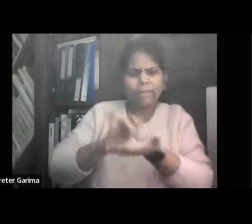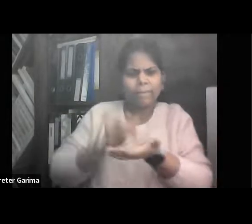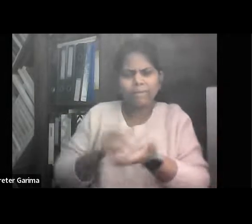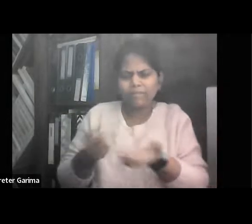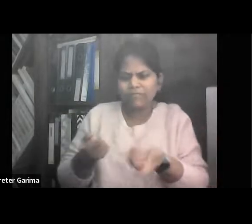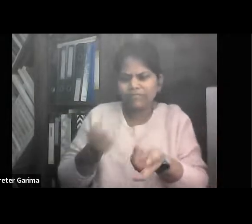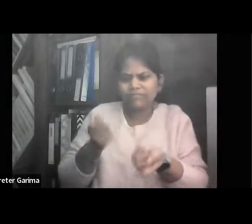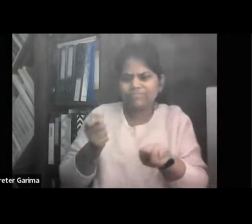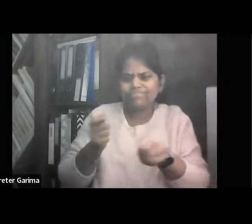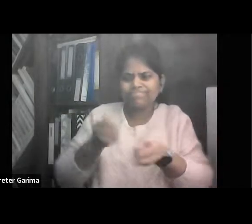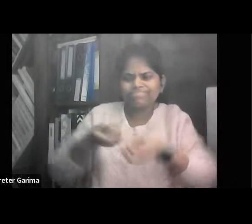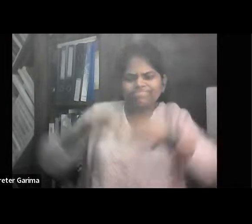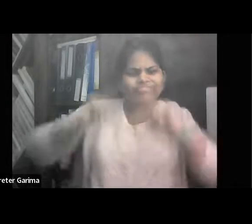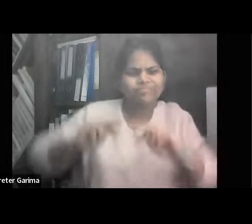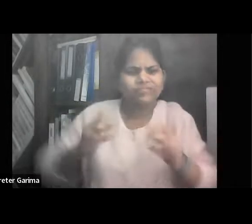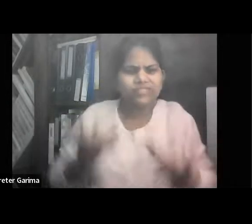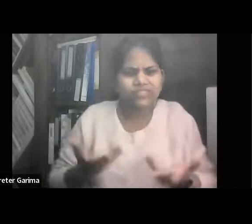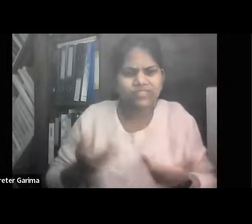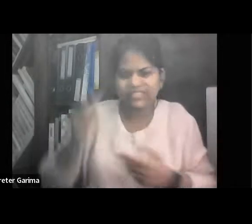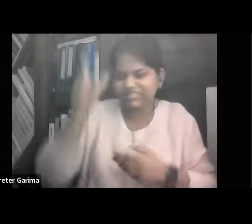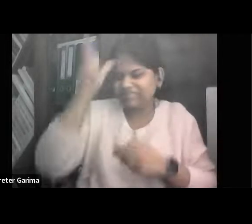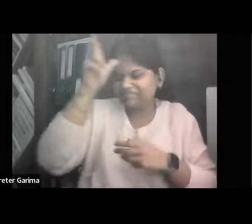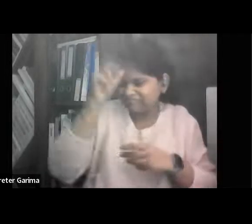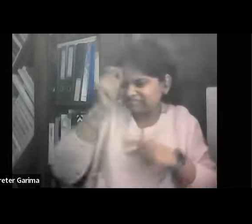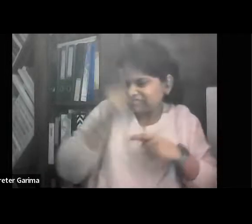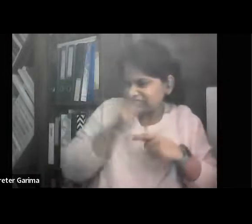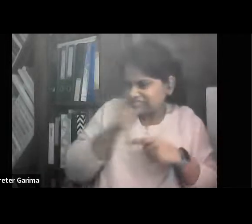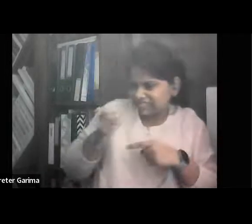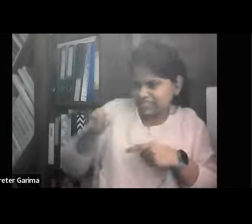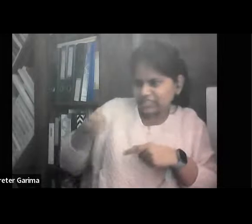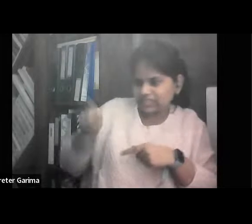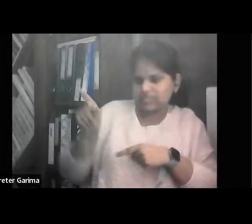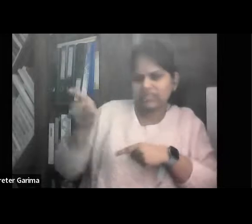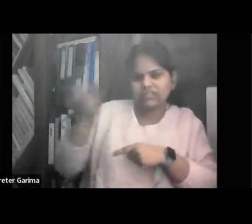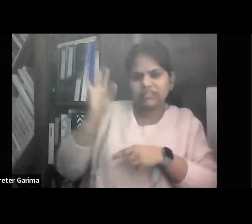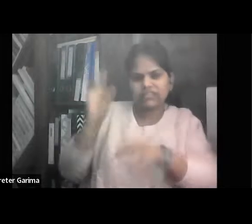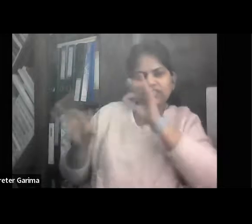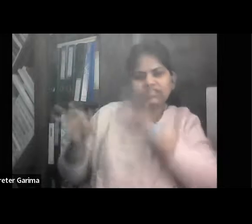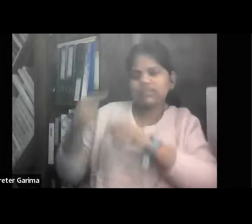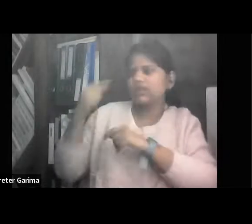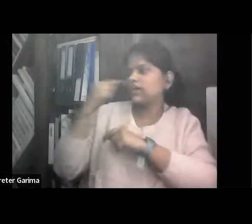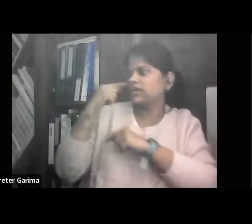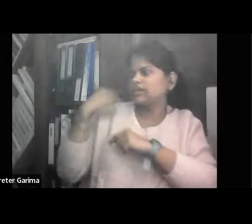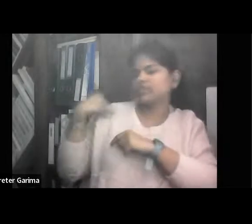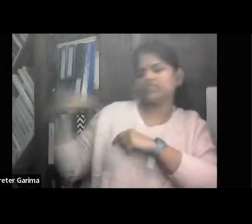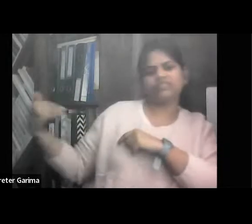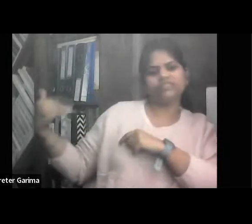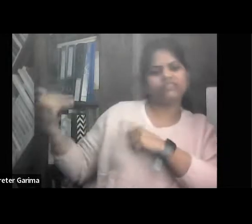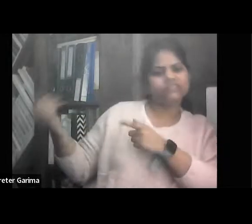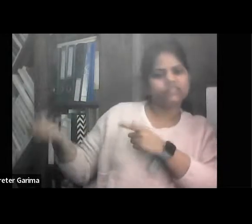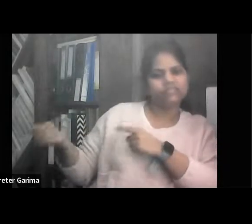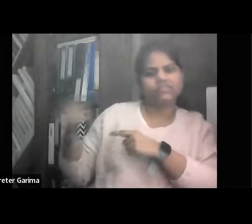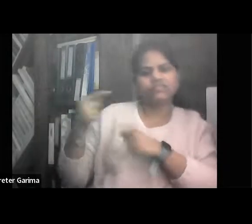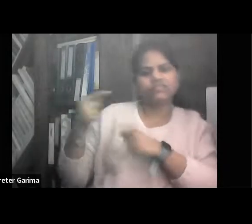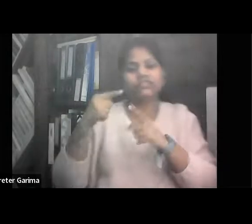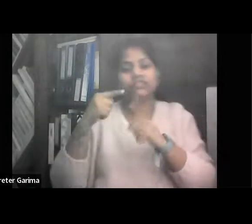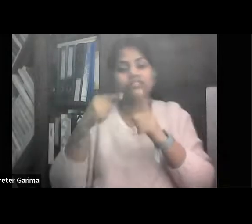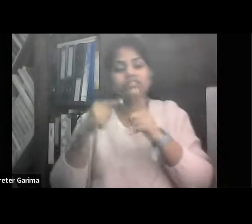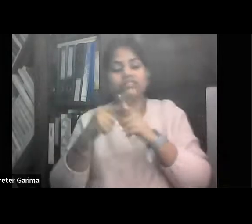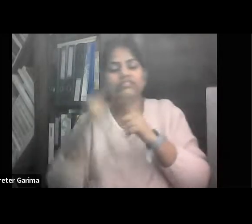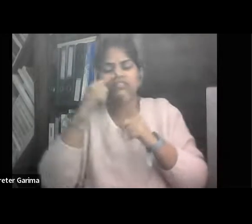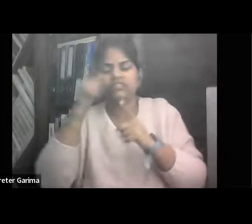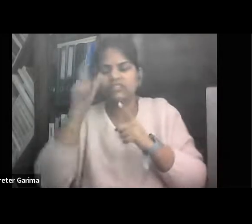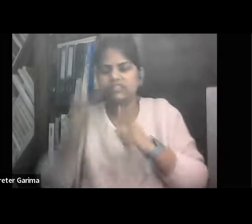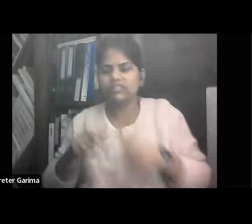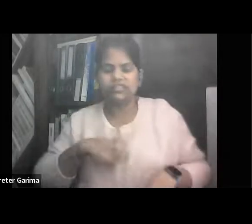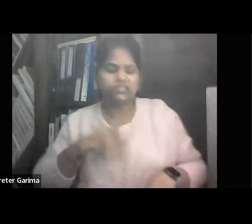upheavals since the subject of inquiry is his own Siamese sister. Tara resembles a field lacerated by an